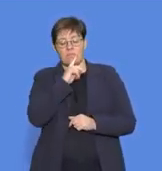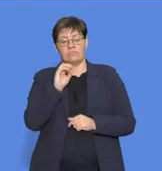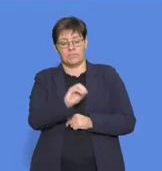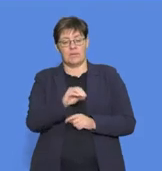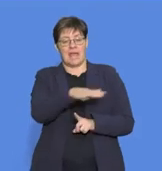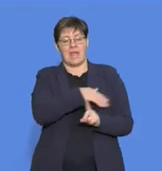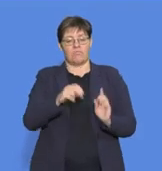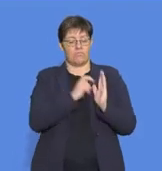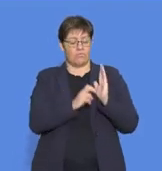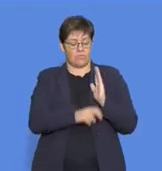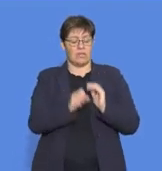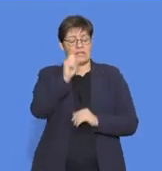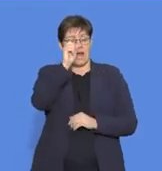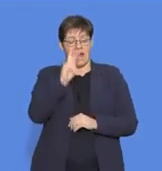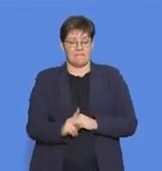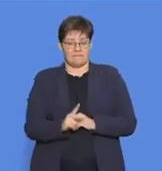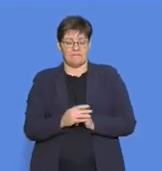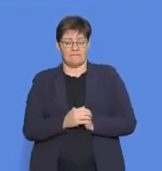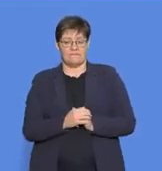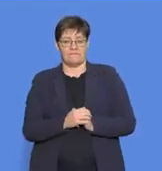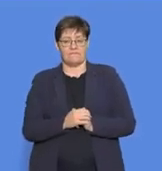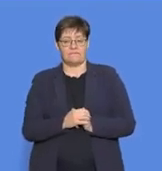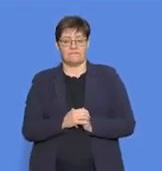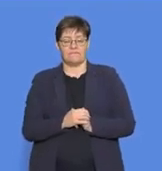area rule. Remember, area is equal to half